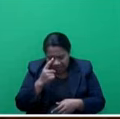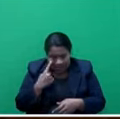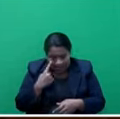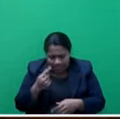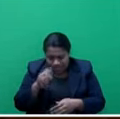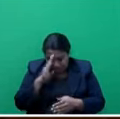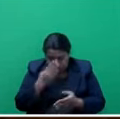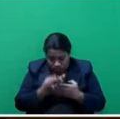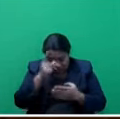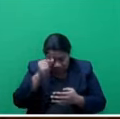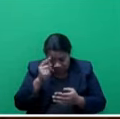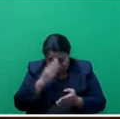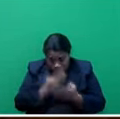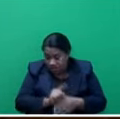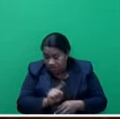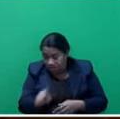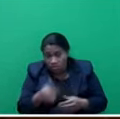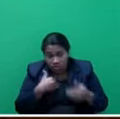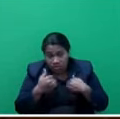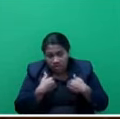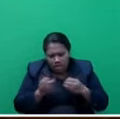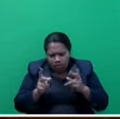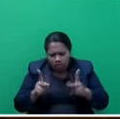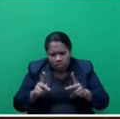the same for all students in Fiji and throughout